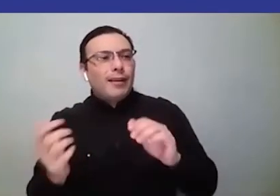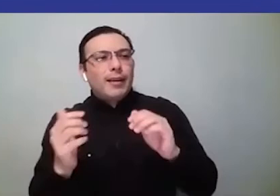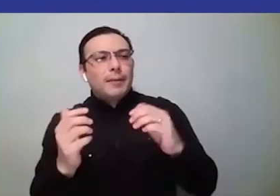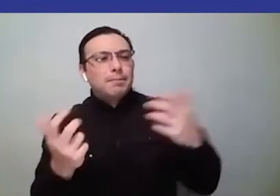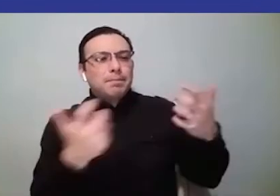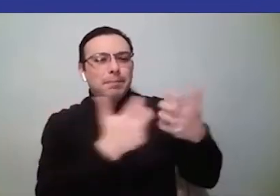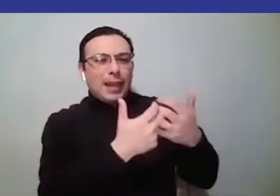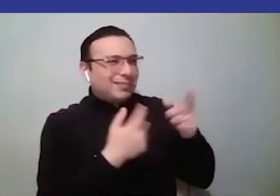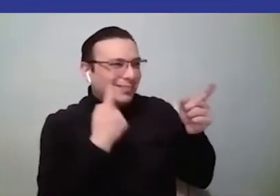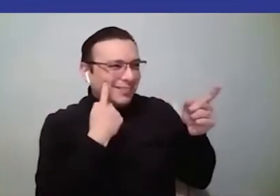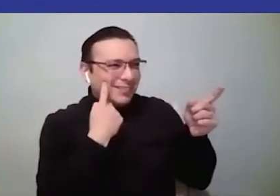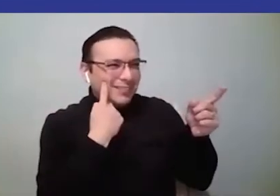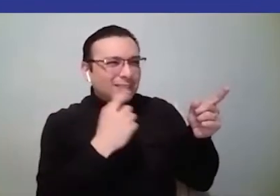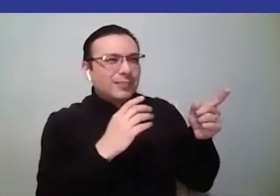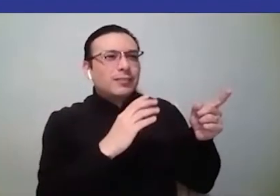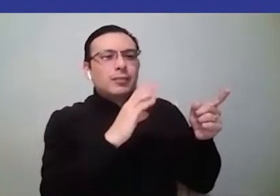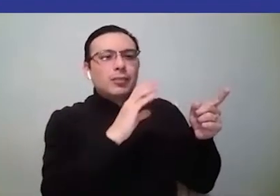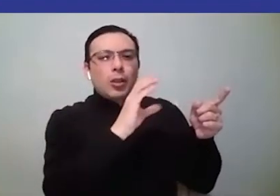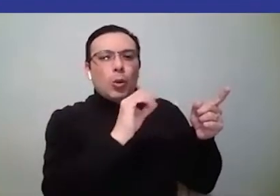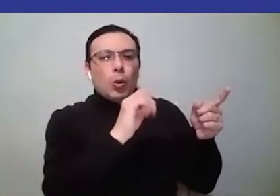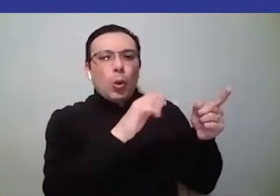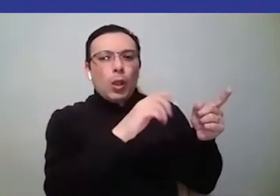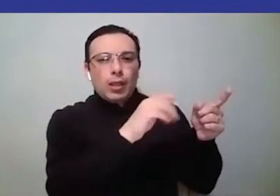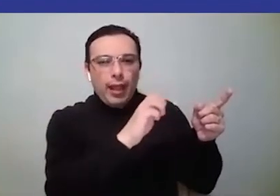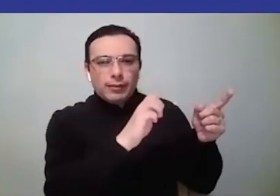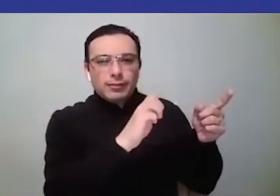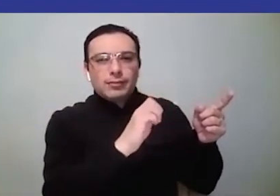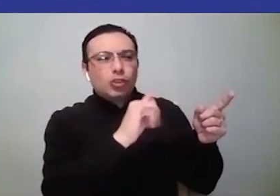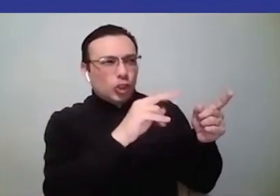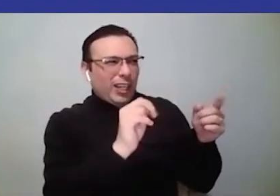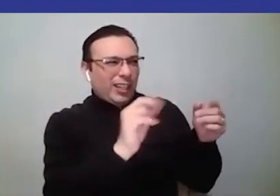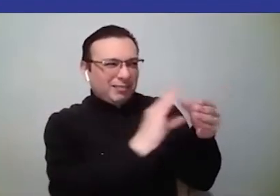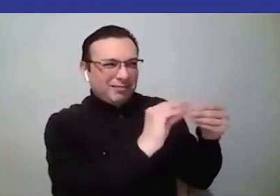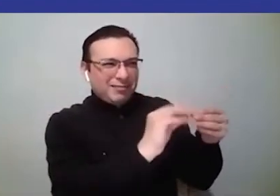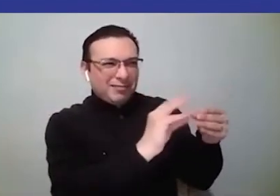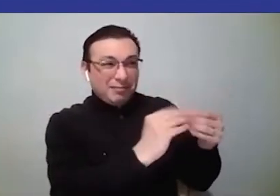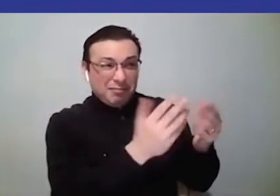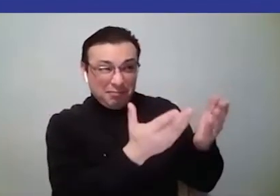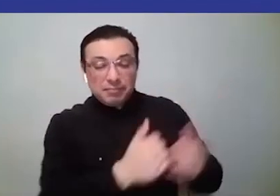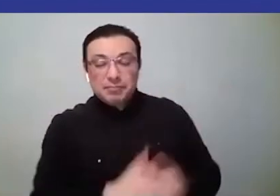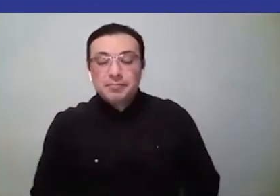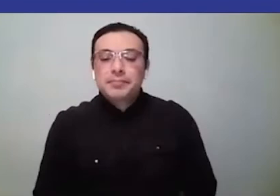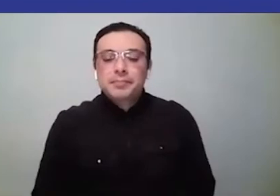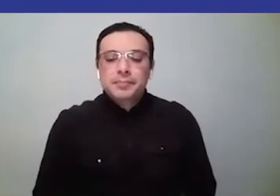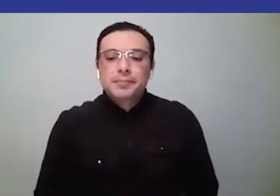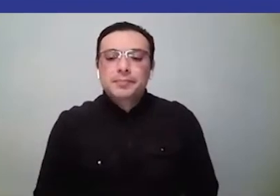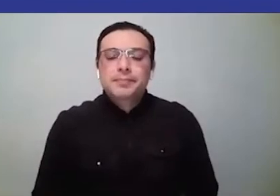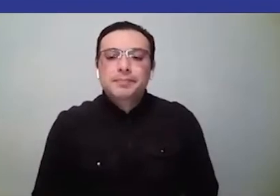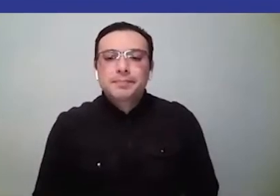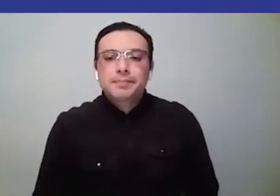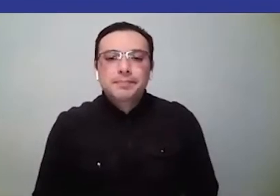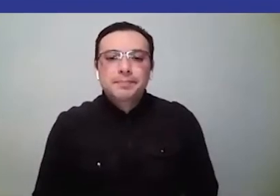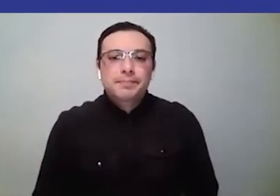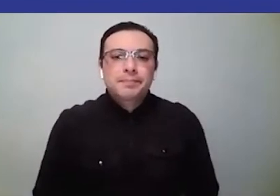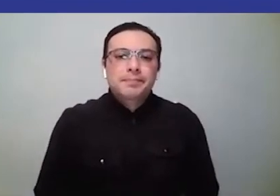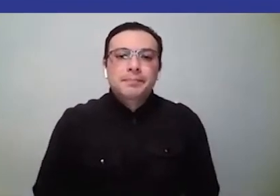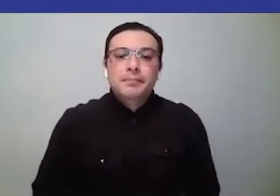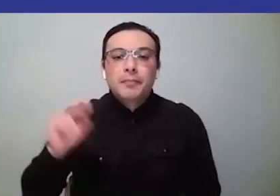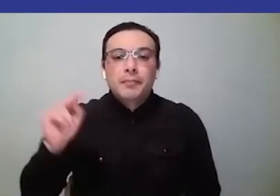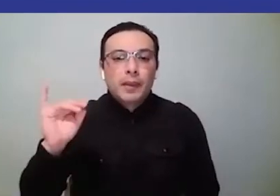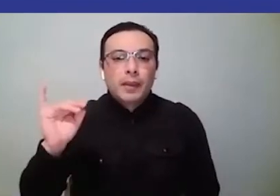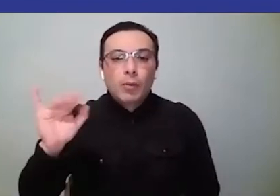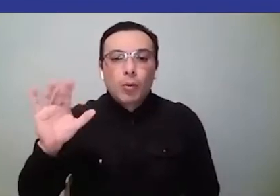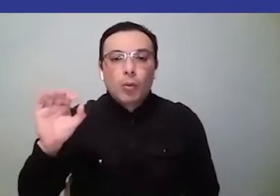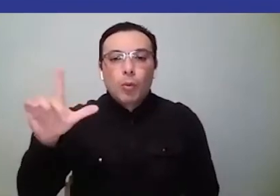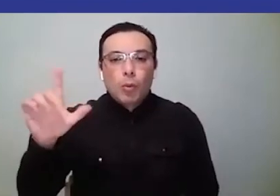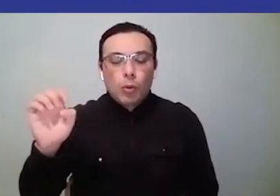Sure. It's interesting you ask that, because I've been thinking a lot about that work, but learning,